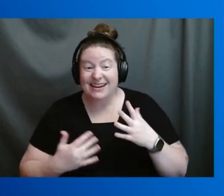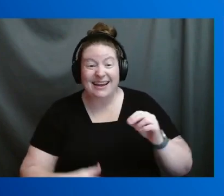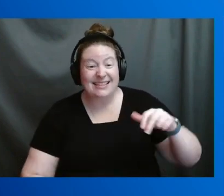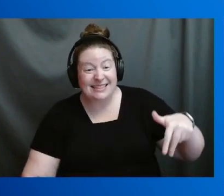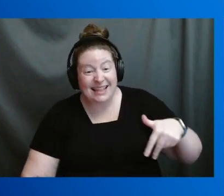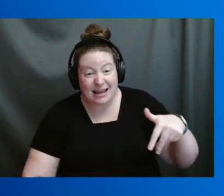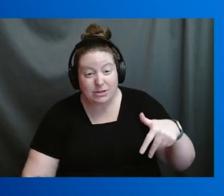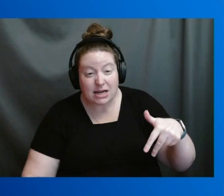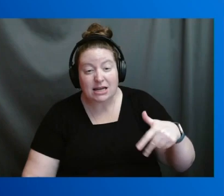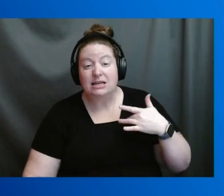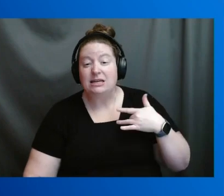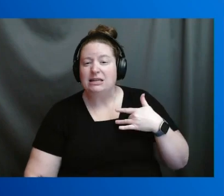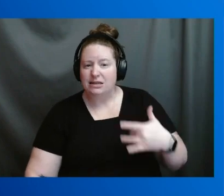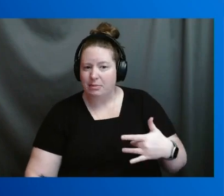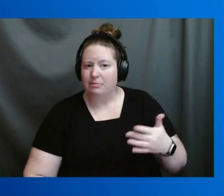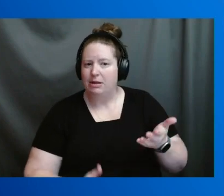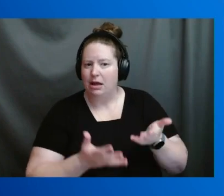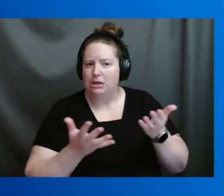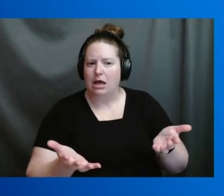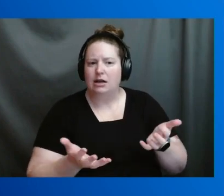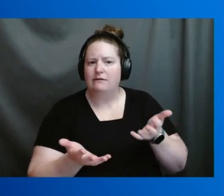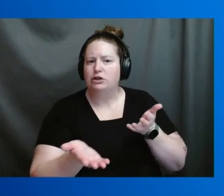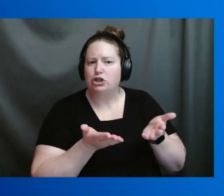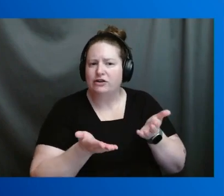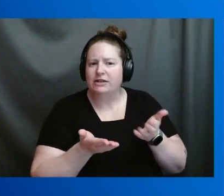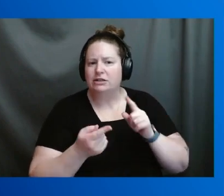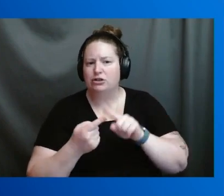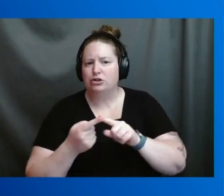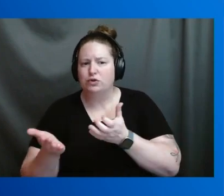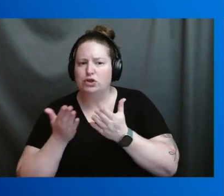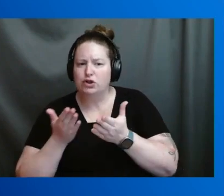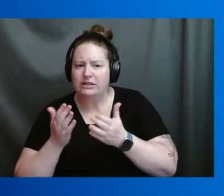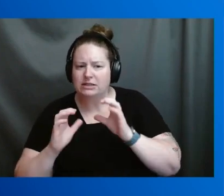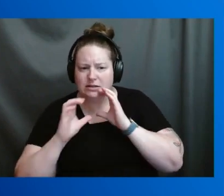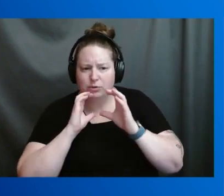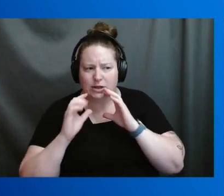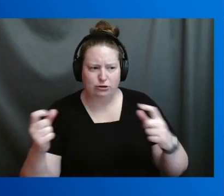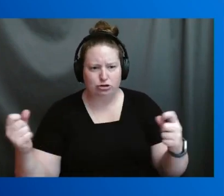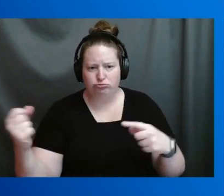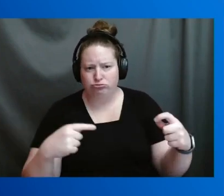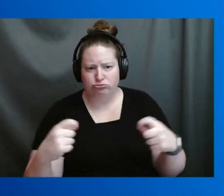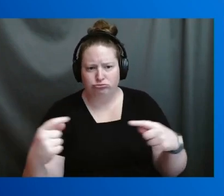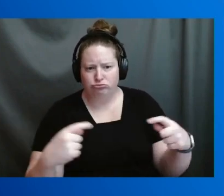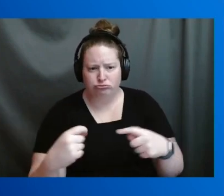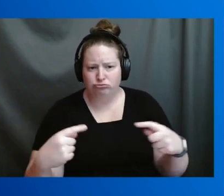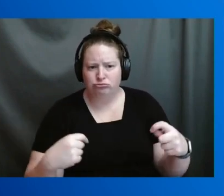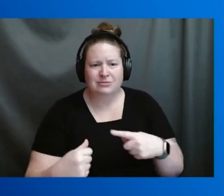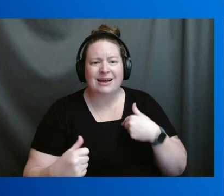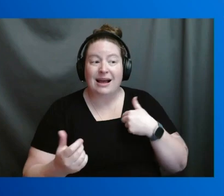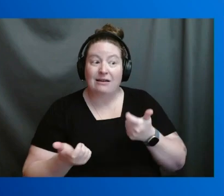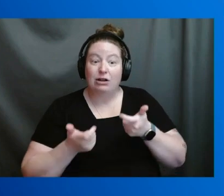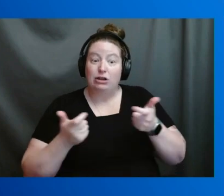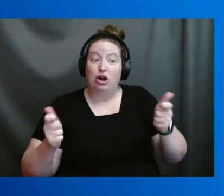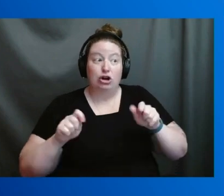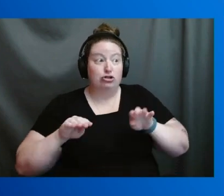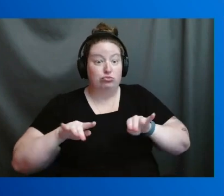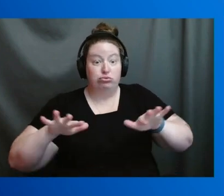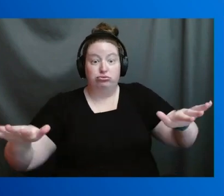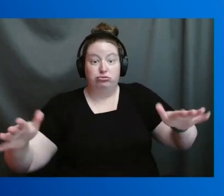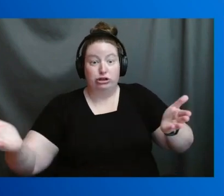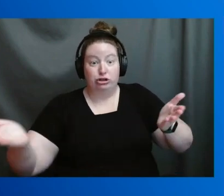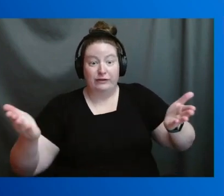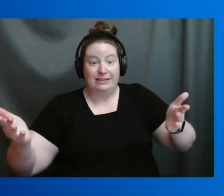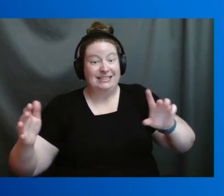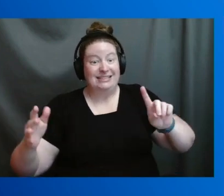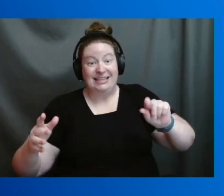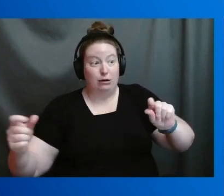a lot of service-to-service communication. So in situations where you have a large spread of services, a lot of data being moved back and forth, it